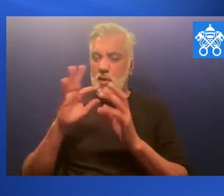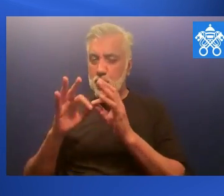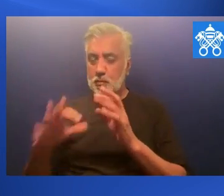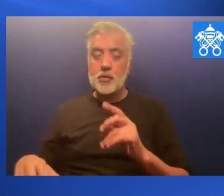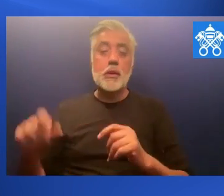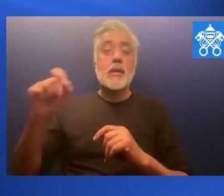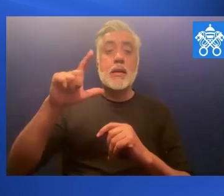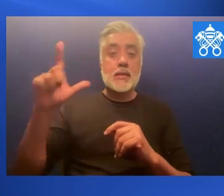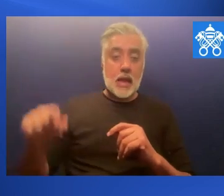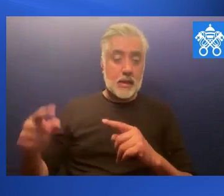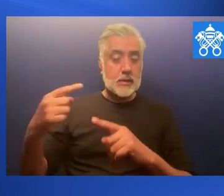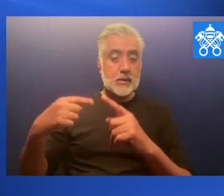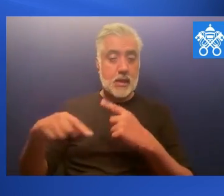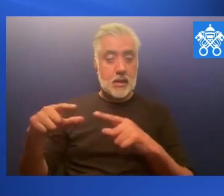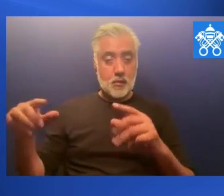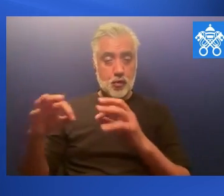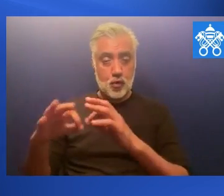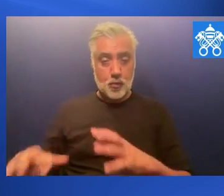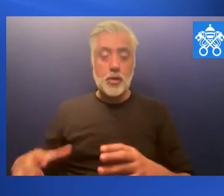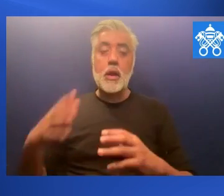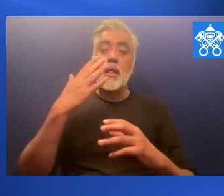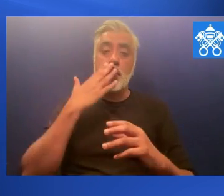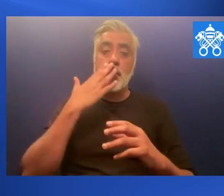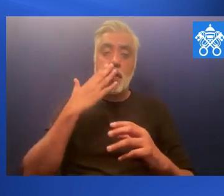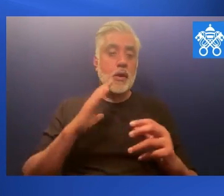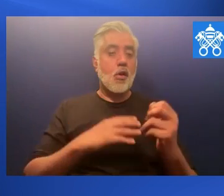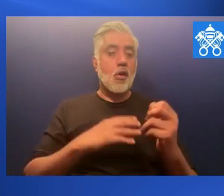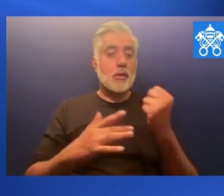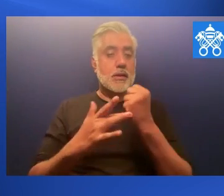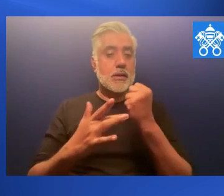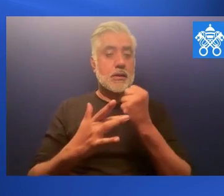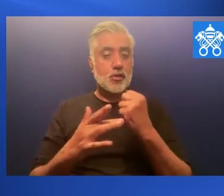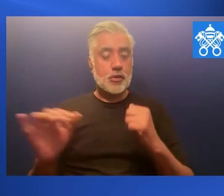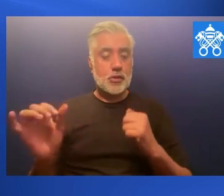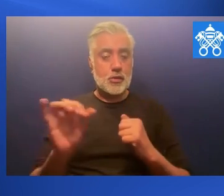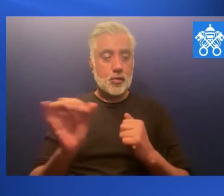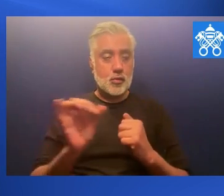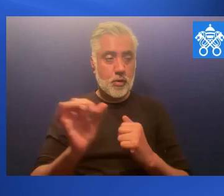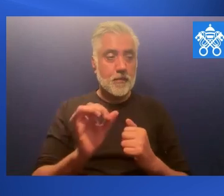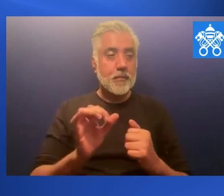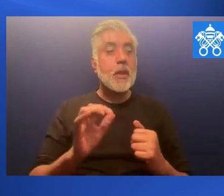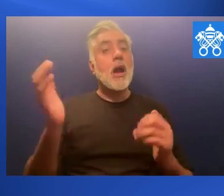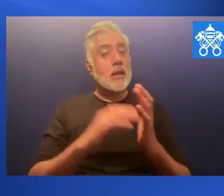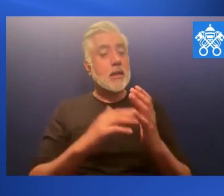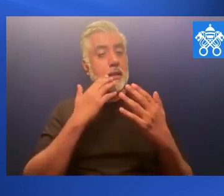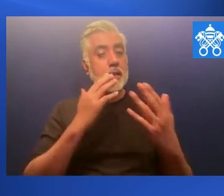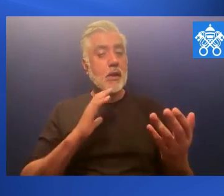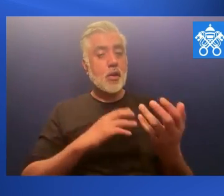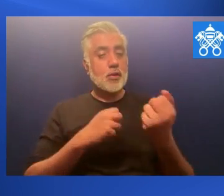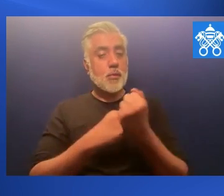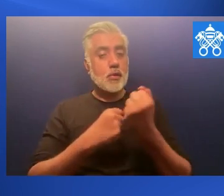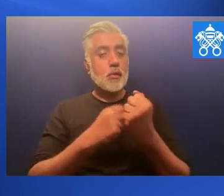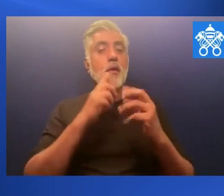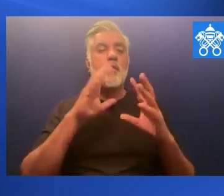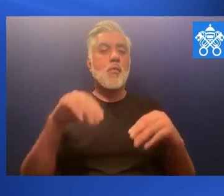TV, Catholic Faith Network, Shalom World Television Networks, EWTN, Salt and Light Media, Shalom TV